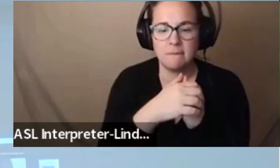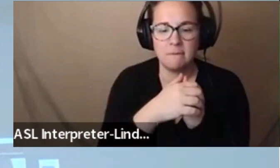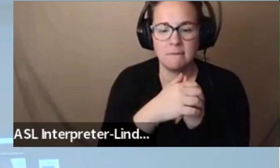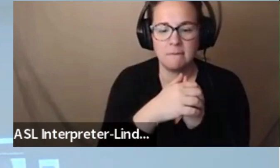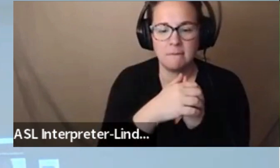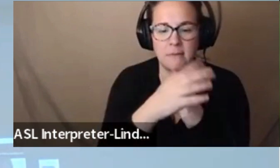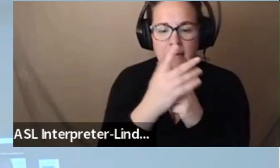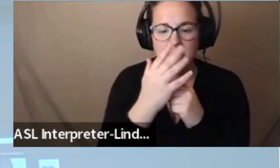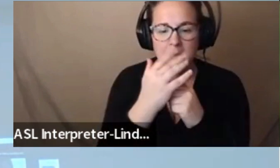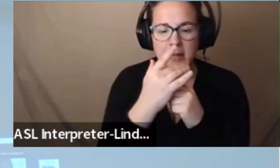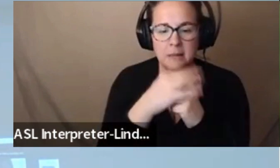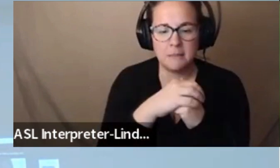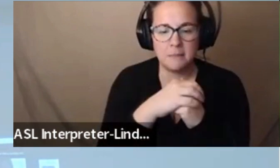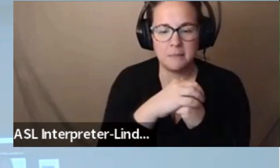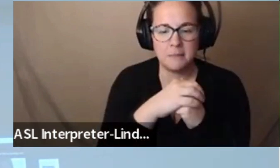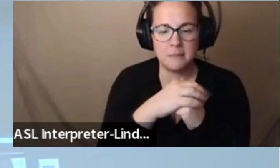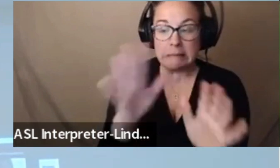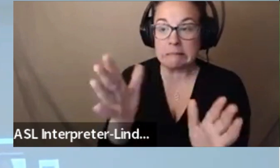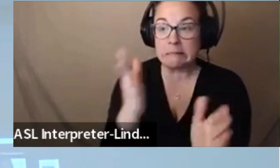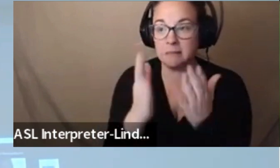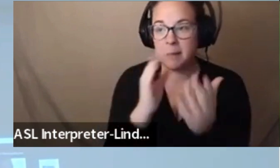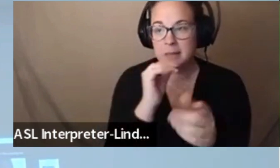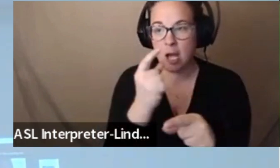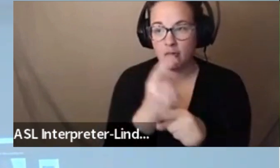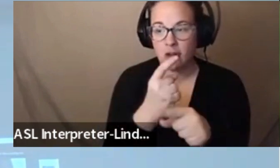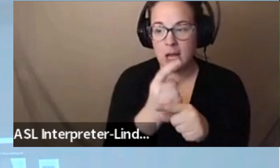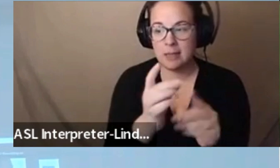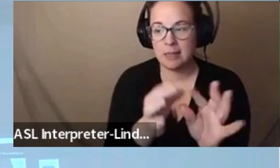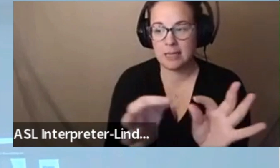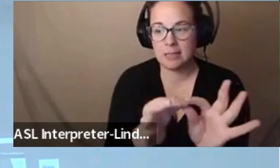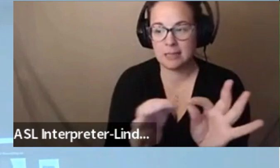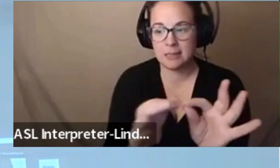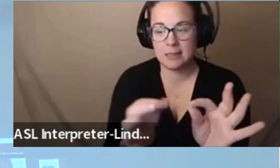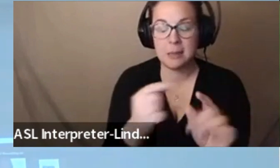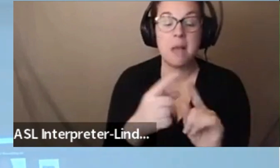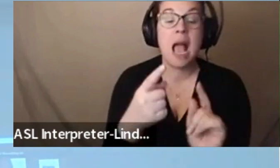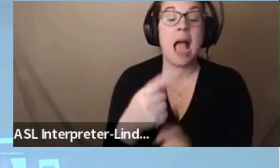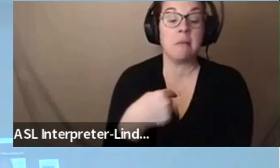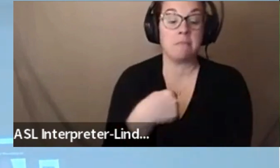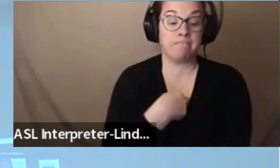up with what you're saying. I'm afraid maybe this isn't the right